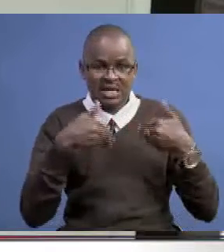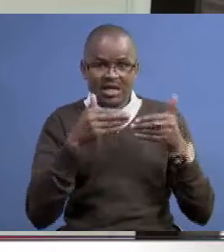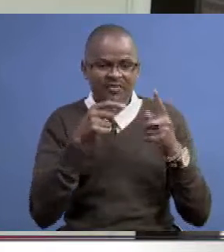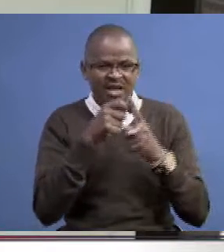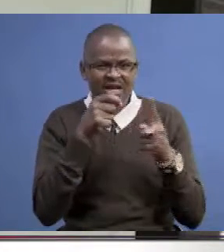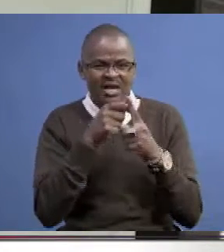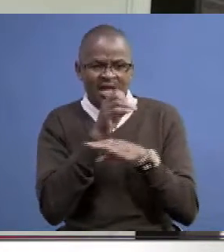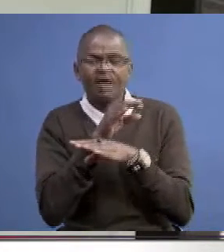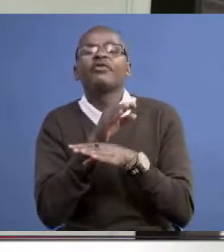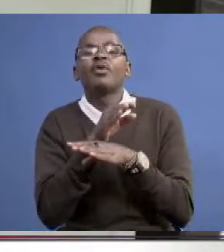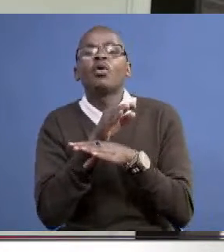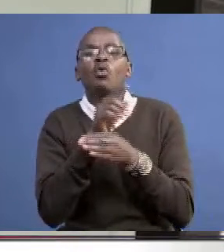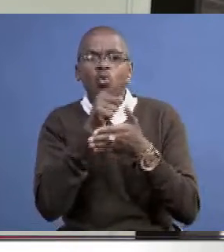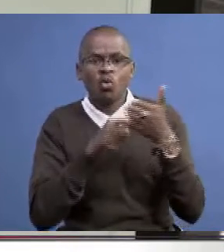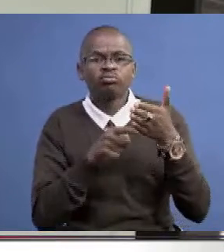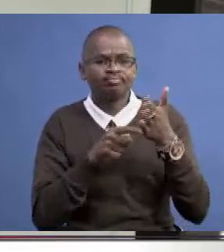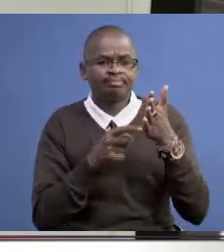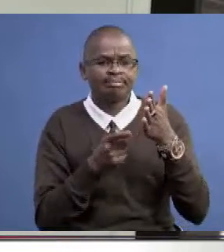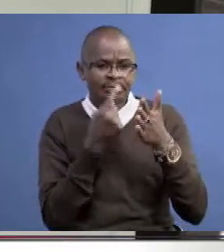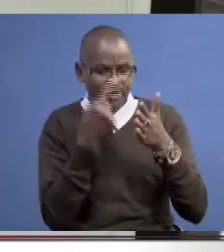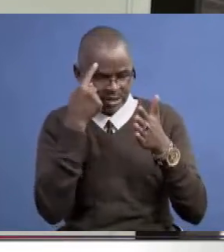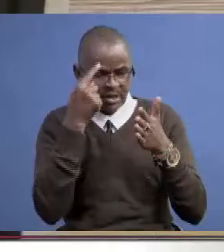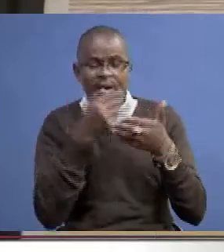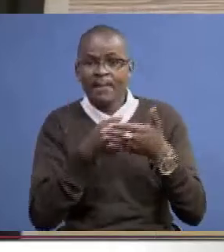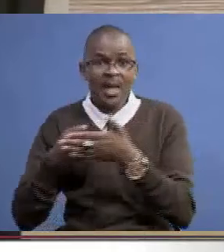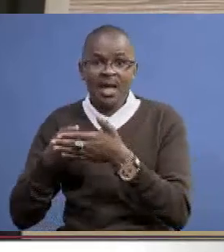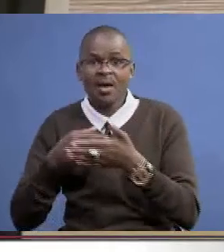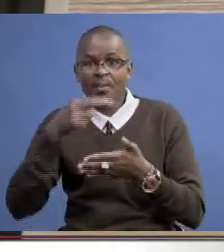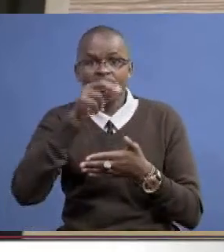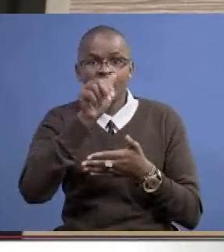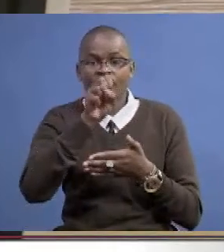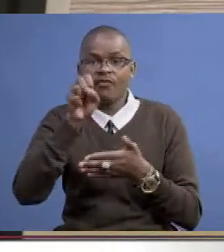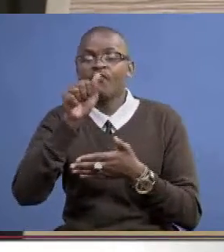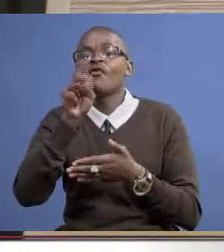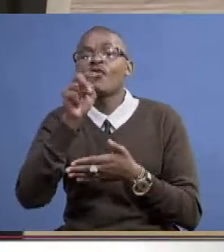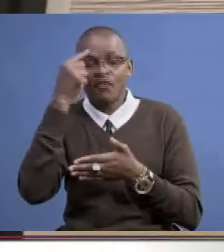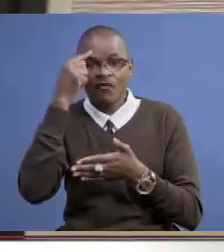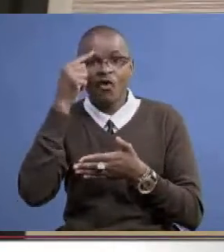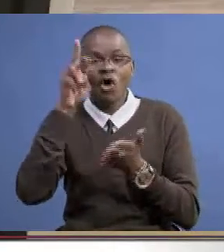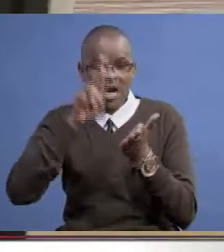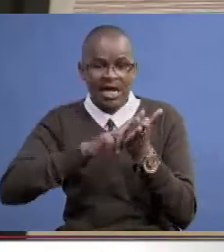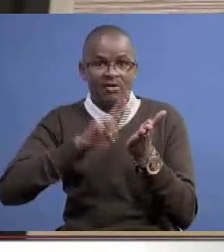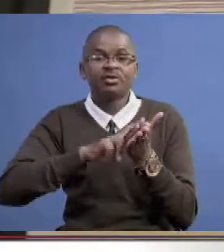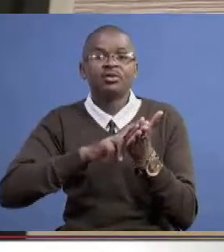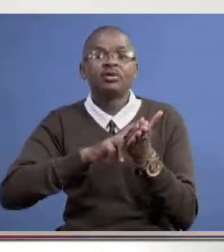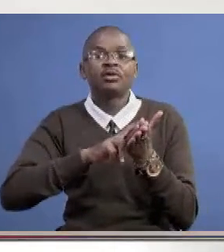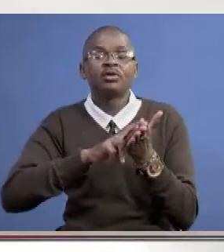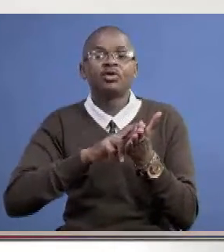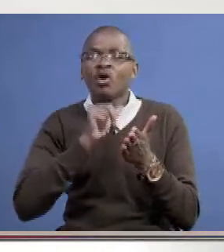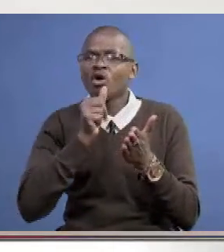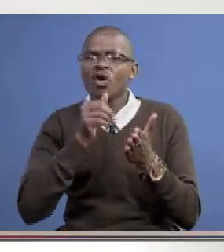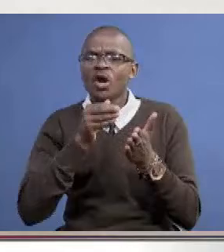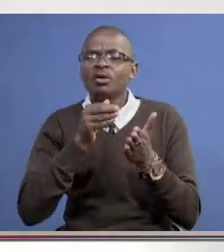diagnosis, advising Amudavi on what prescription to give baby Hassan for a faster recovery. And give it orally. You don't need to give